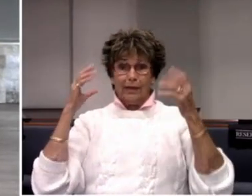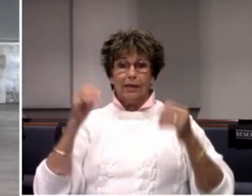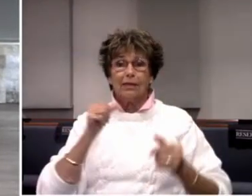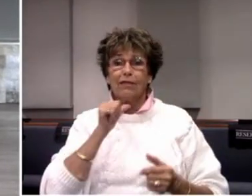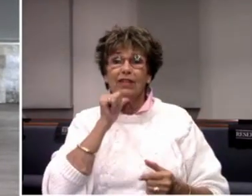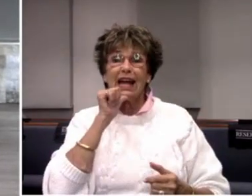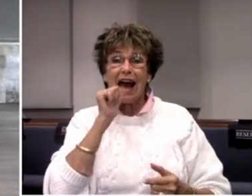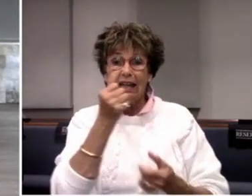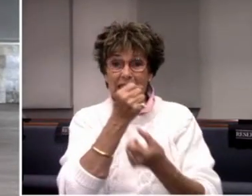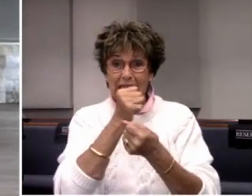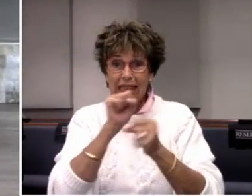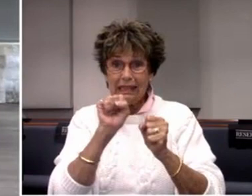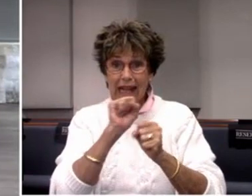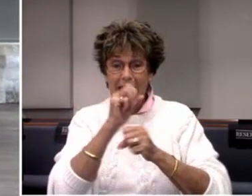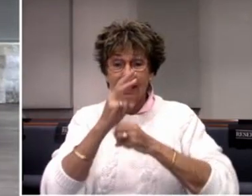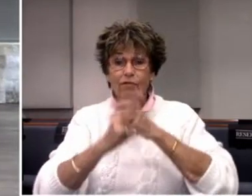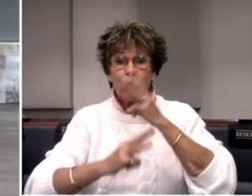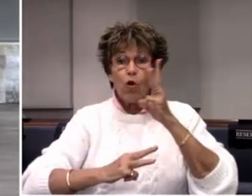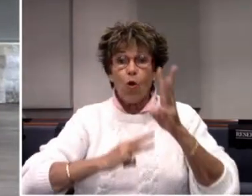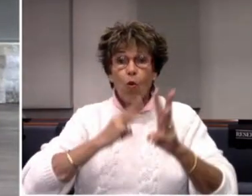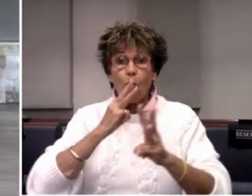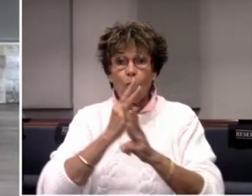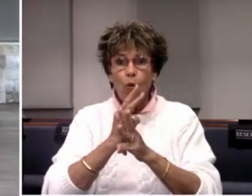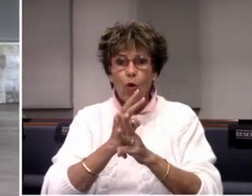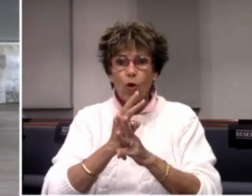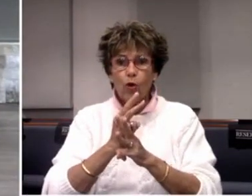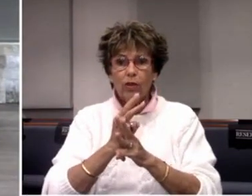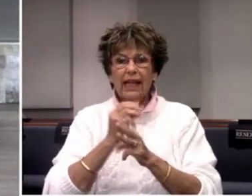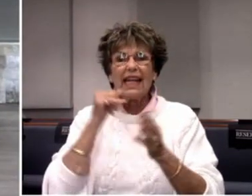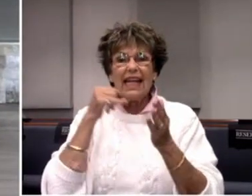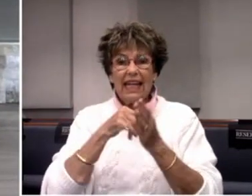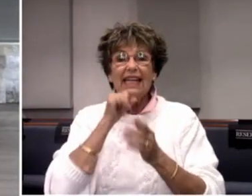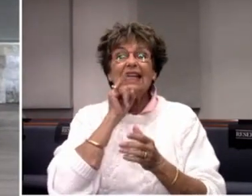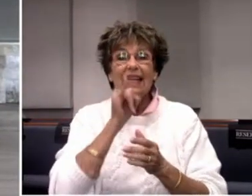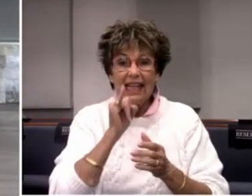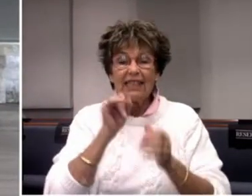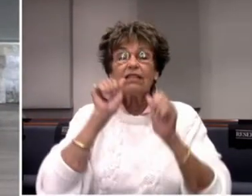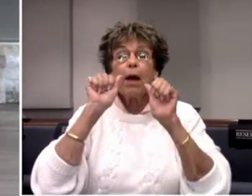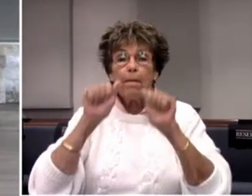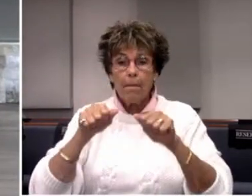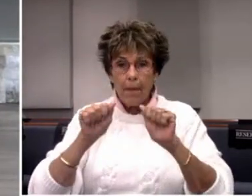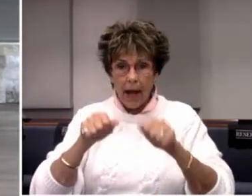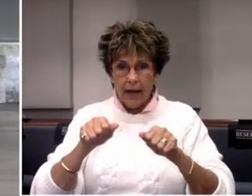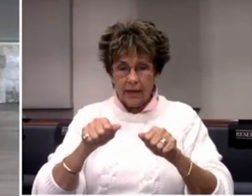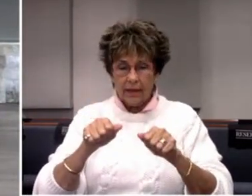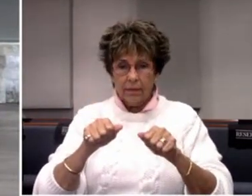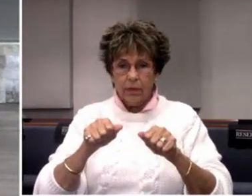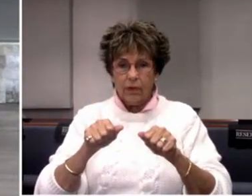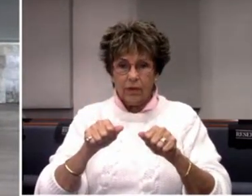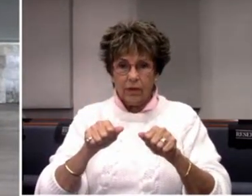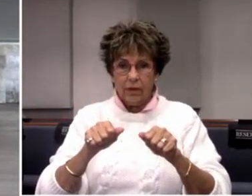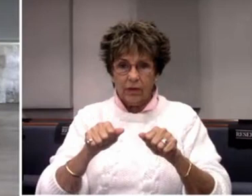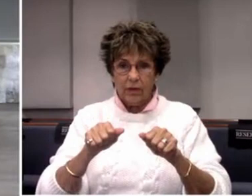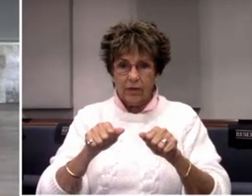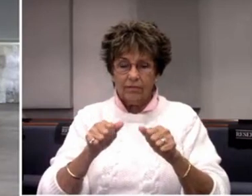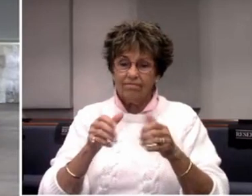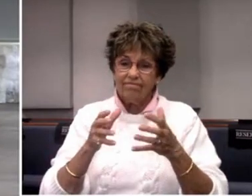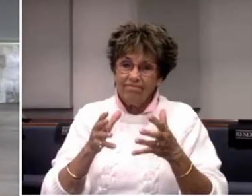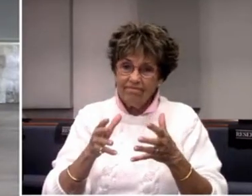world, if it be possible, live peaceably with all men. Now,